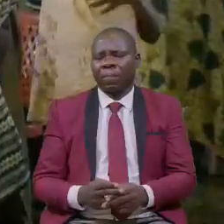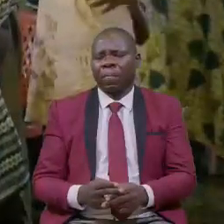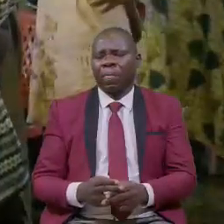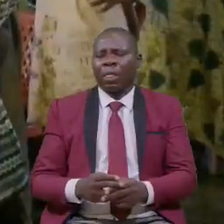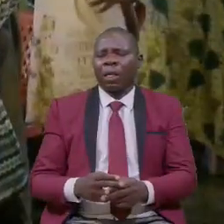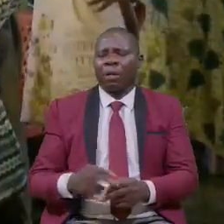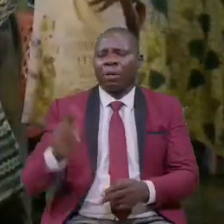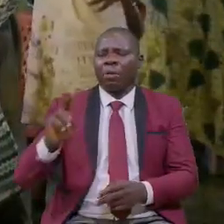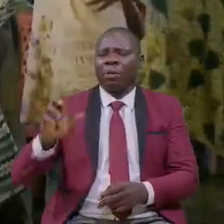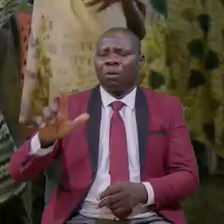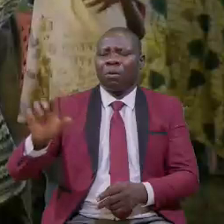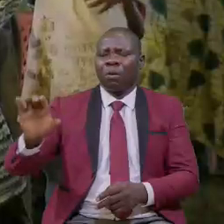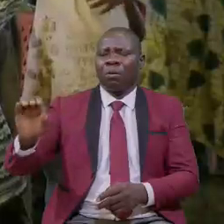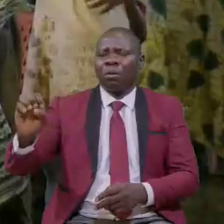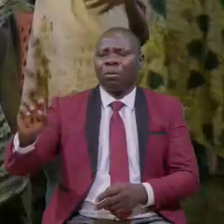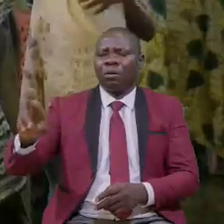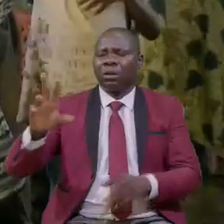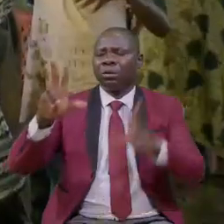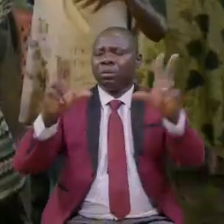Ulcer, no more.